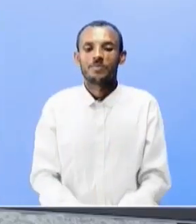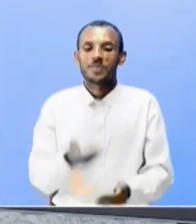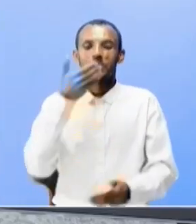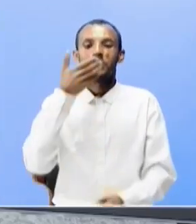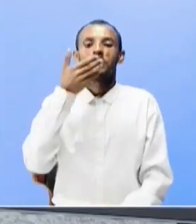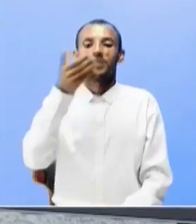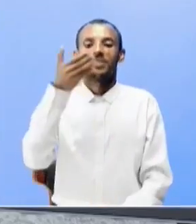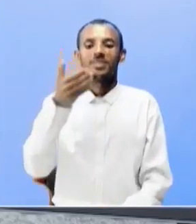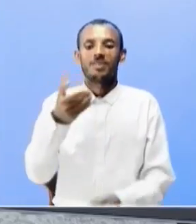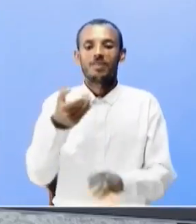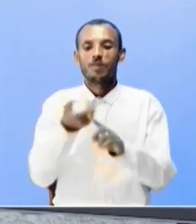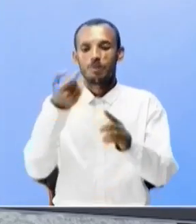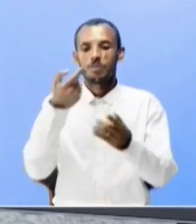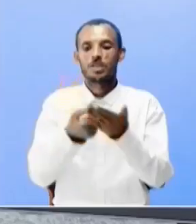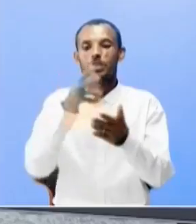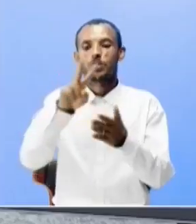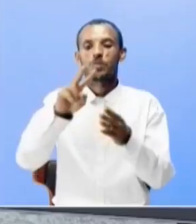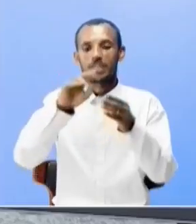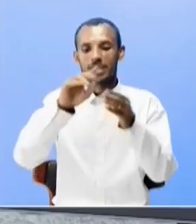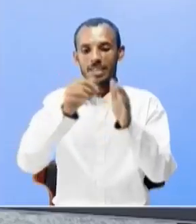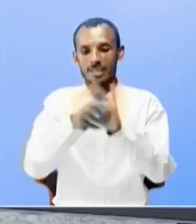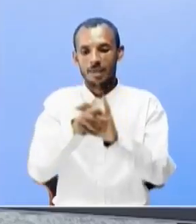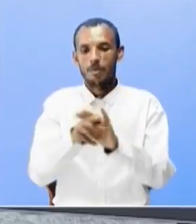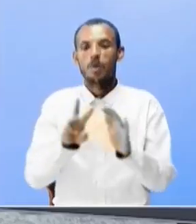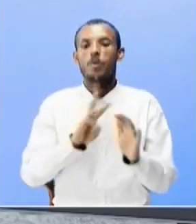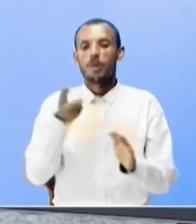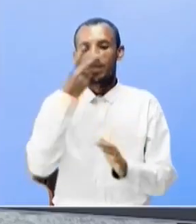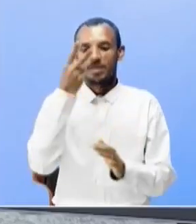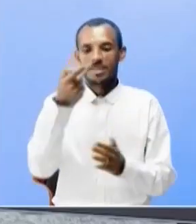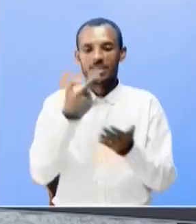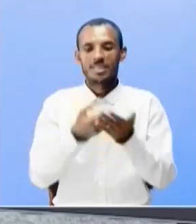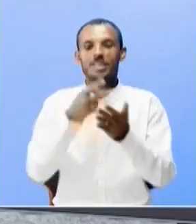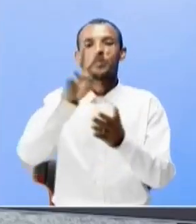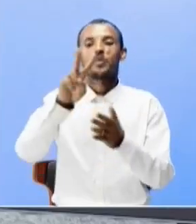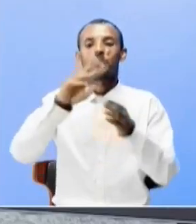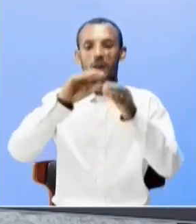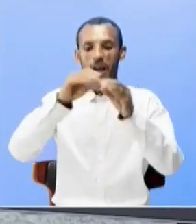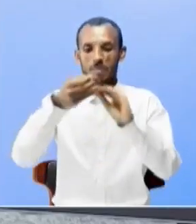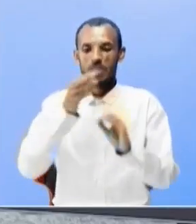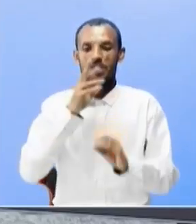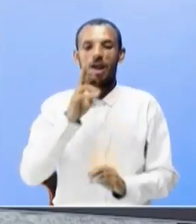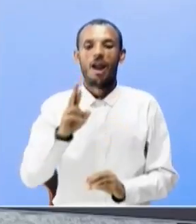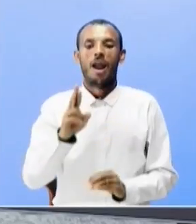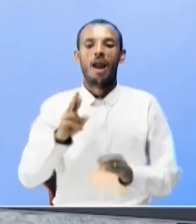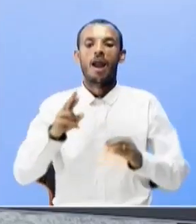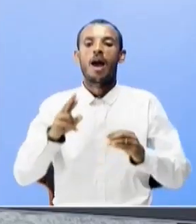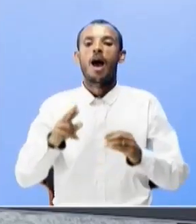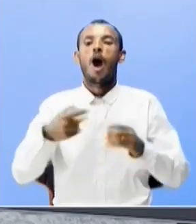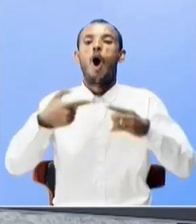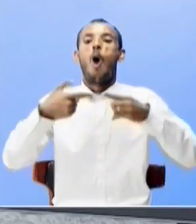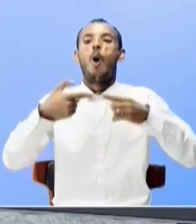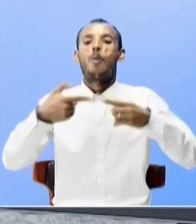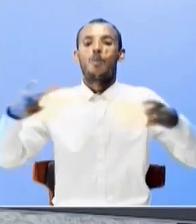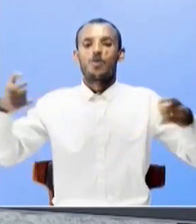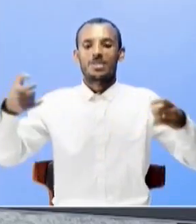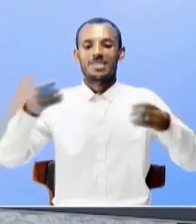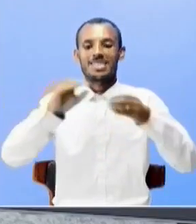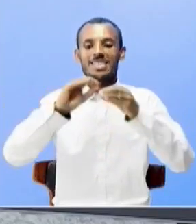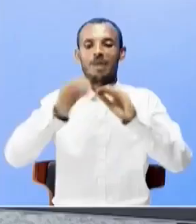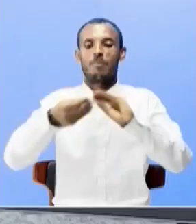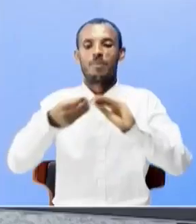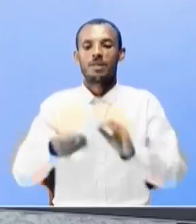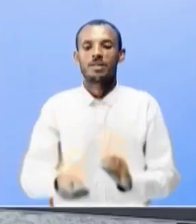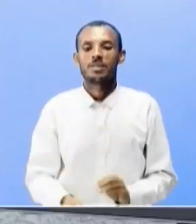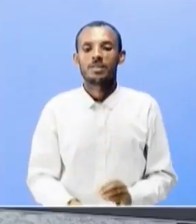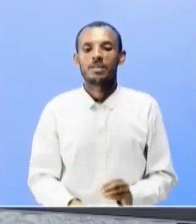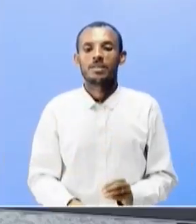Good. From these two examples, as you can see, these two numbers are opposite numbers. Again here, they